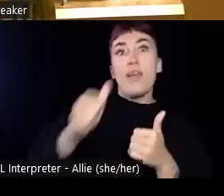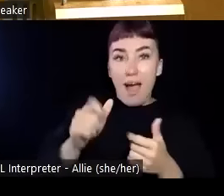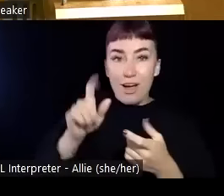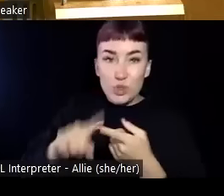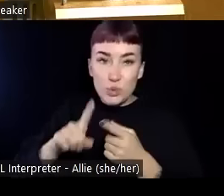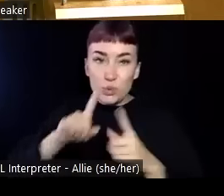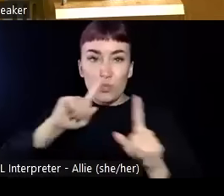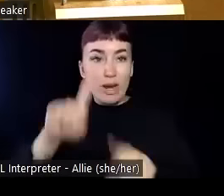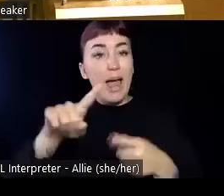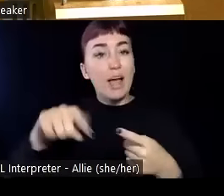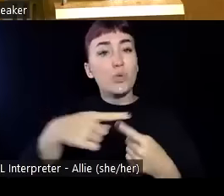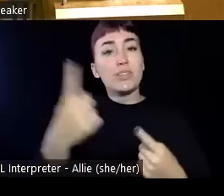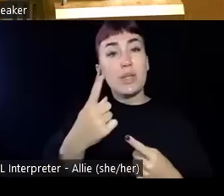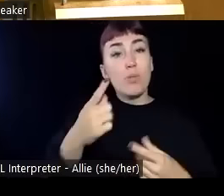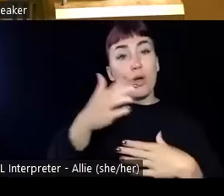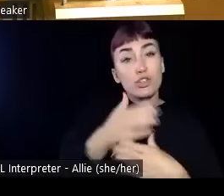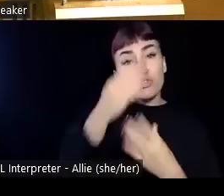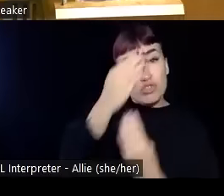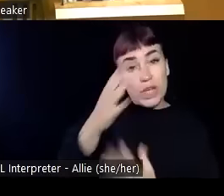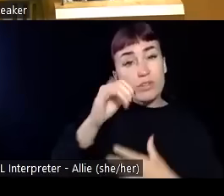share something like this.